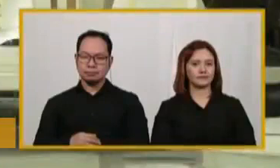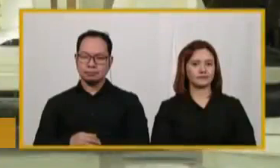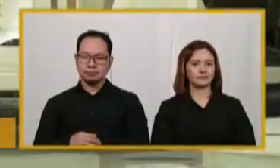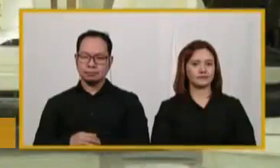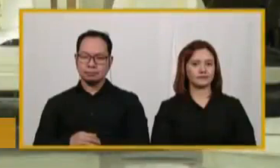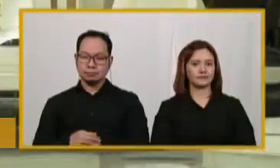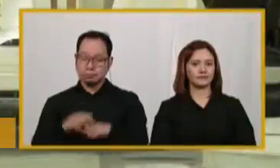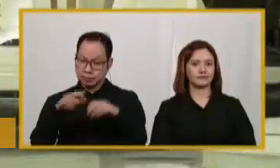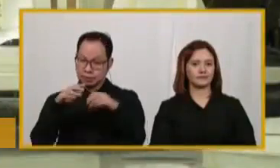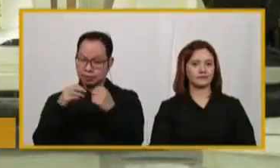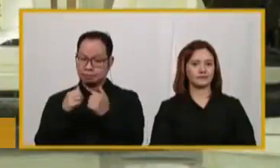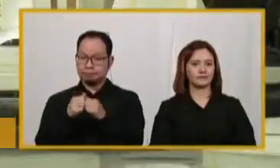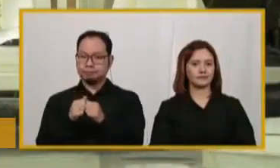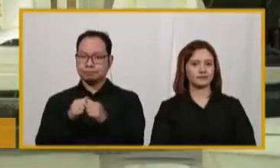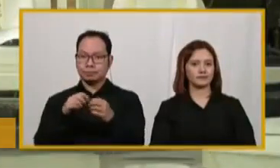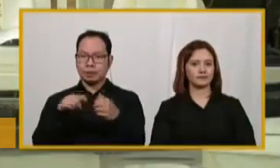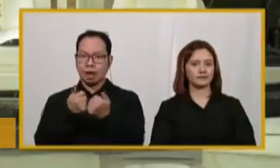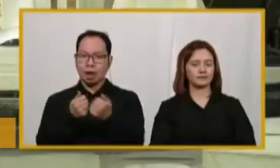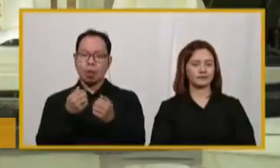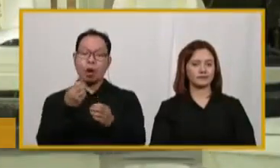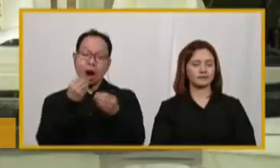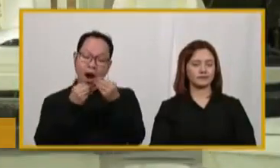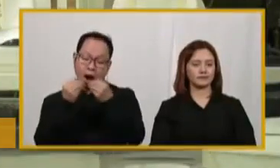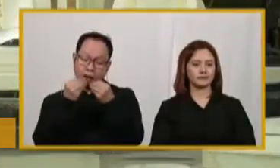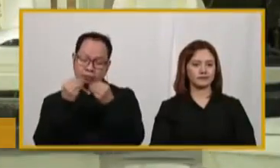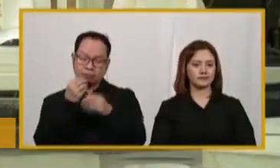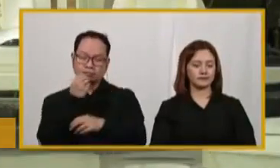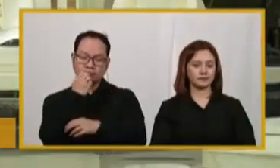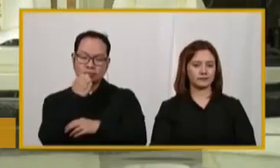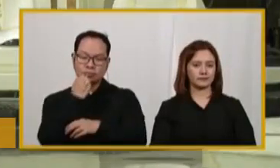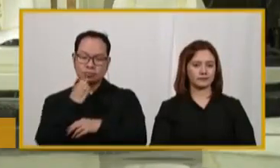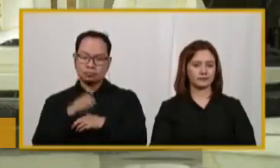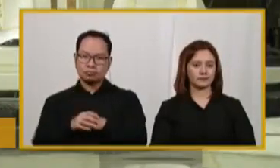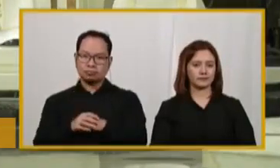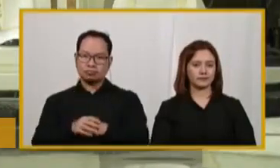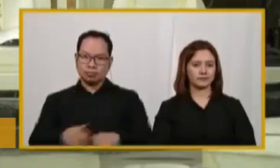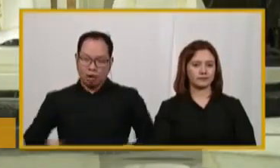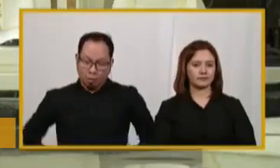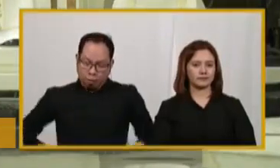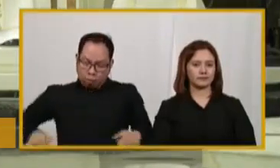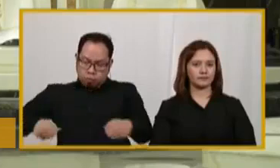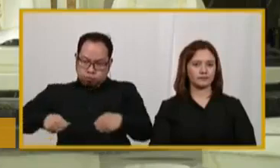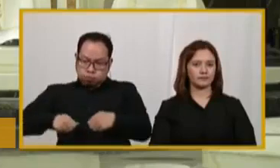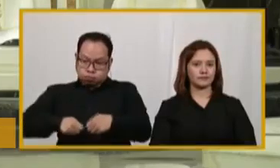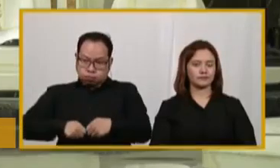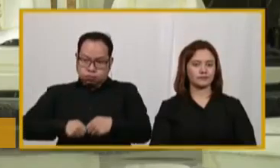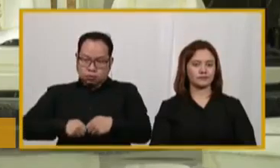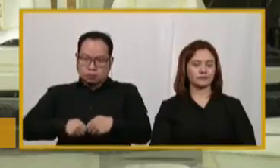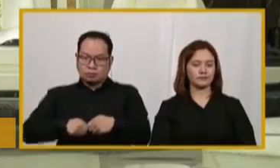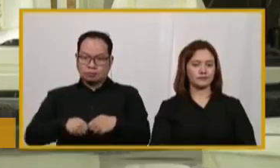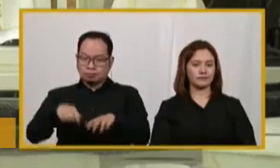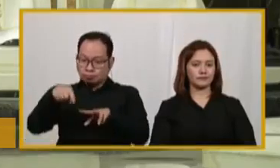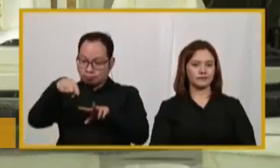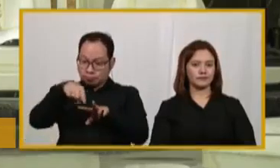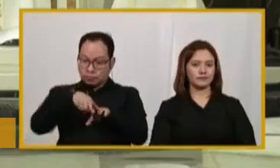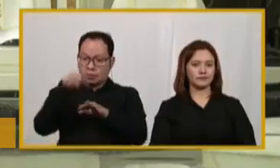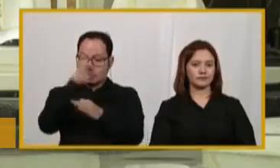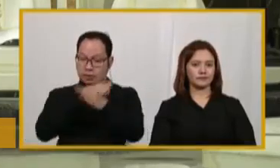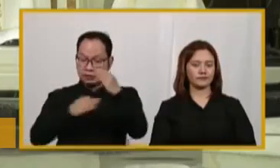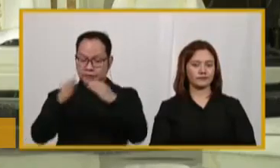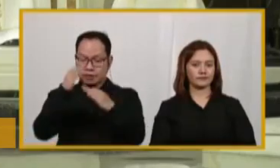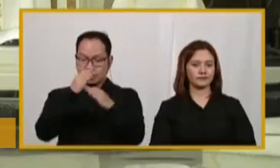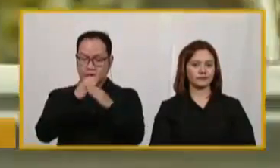This is how you are to eat it: with your loins girt, sandals on your